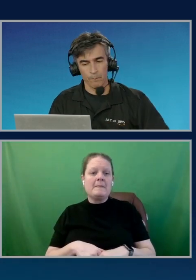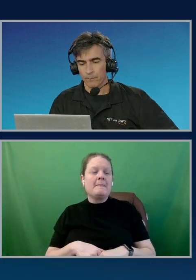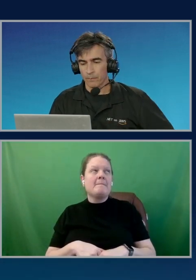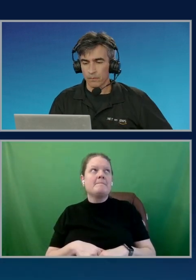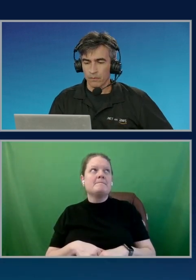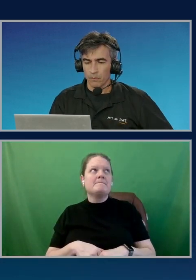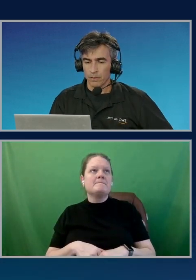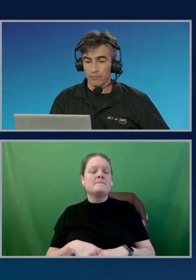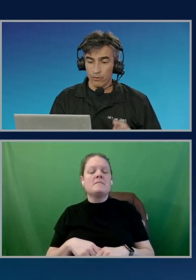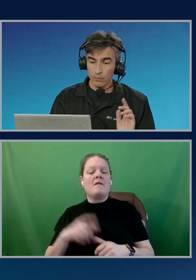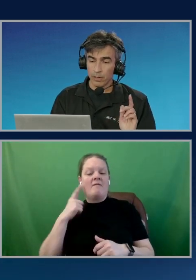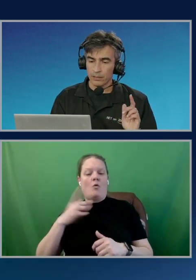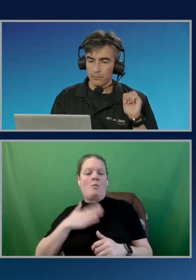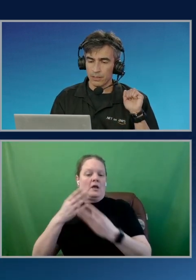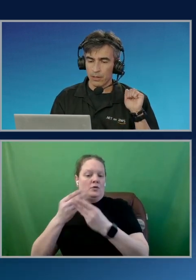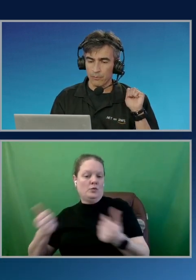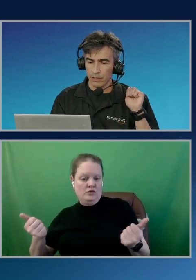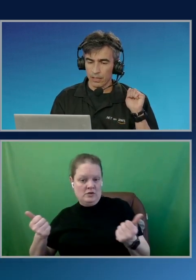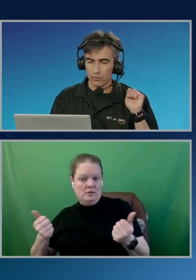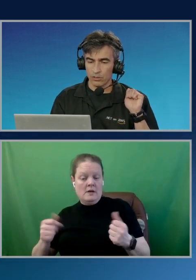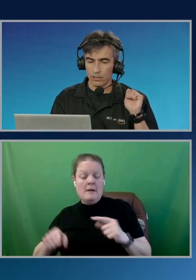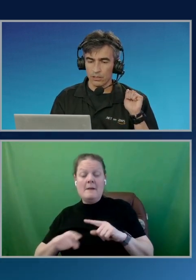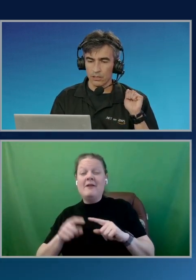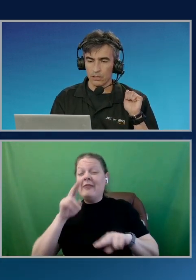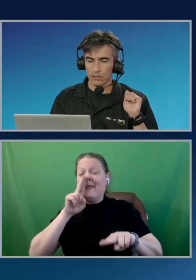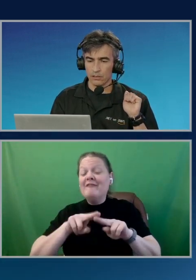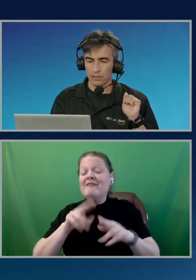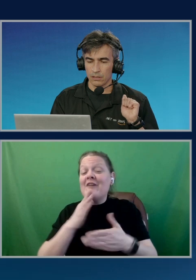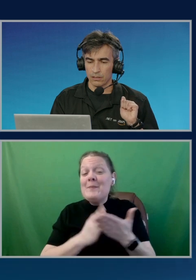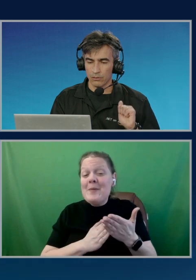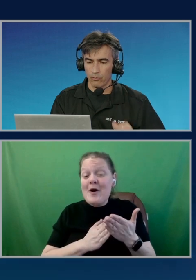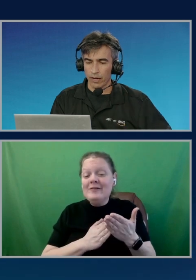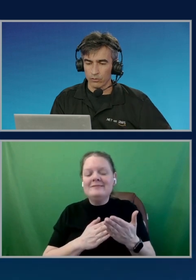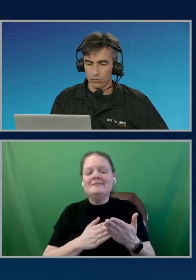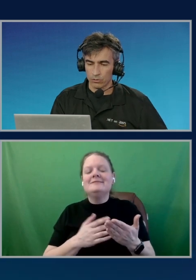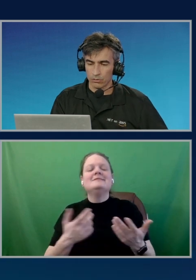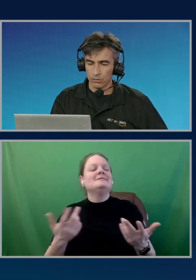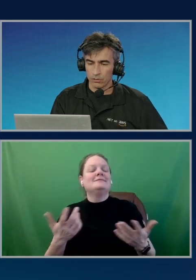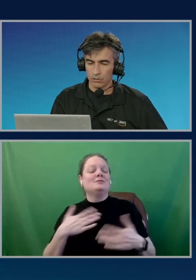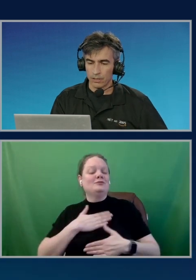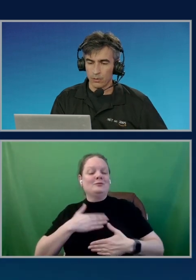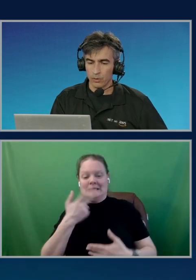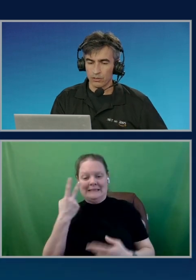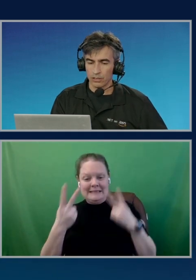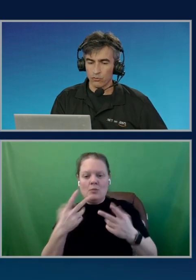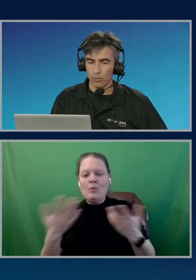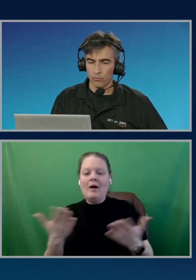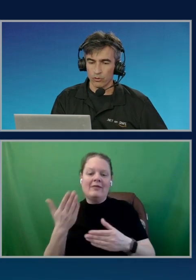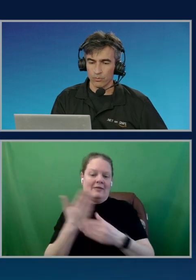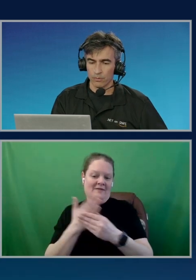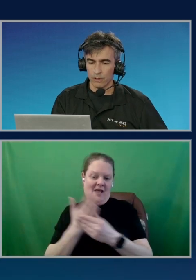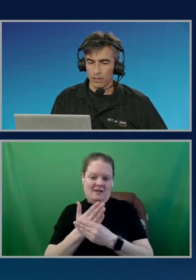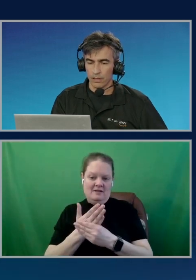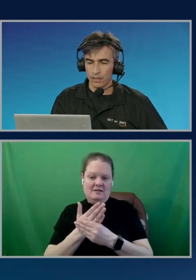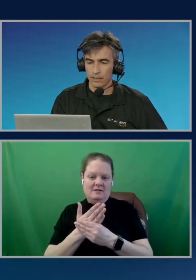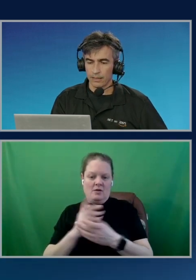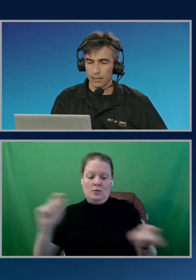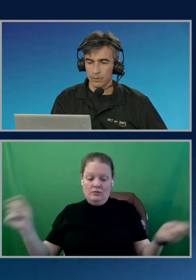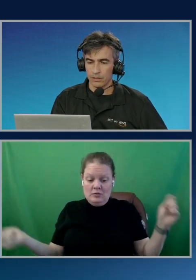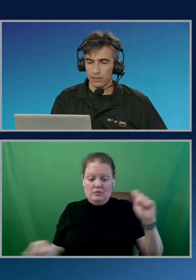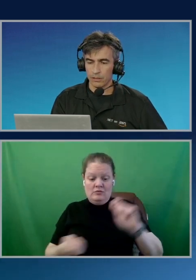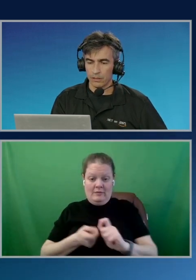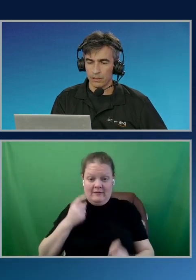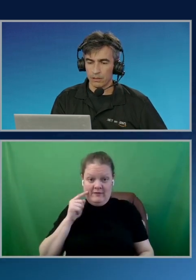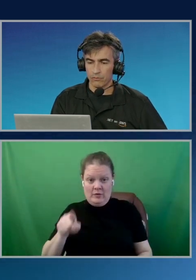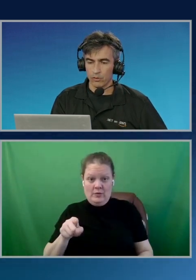solution. But the fun part, something that I really like to see it, is the files that we transformed for you. And that